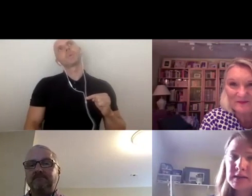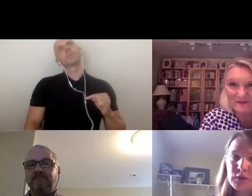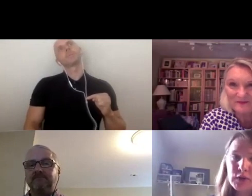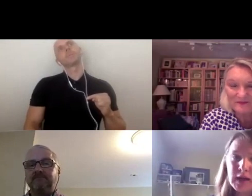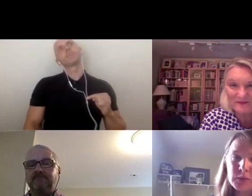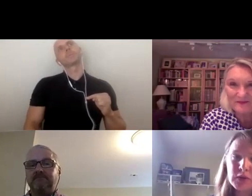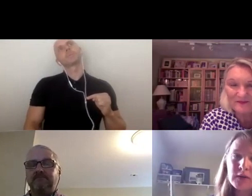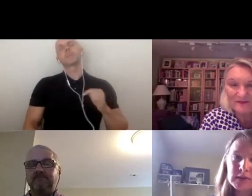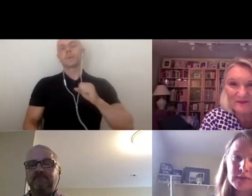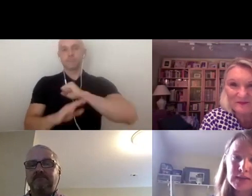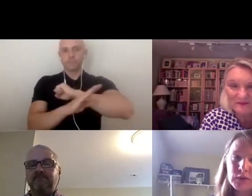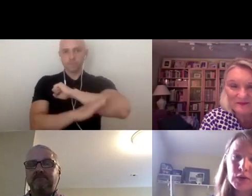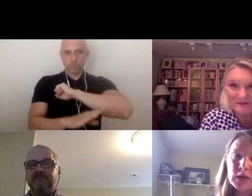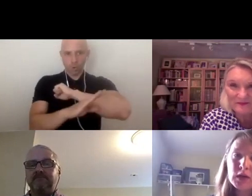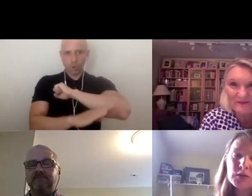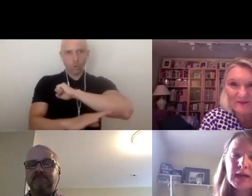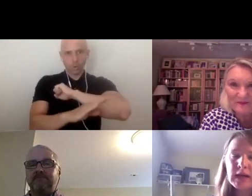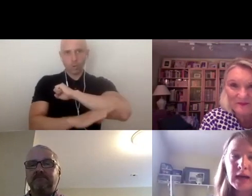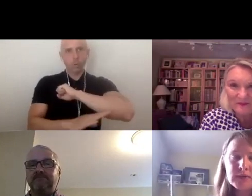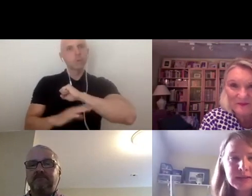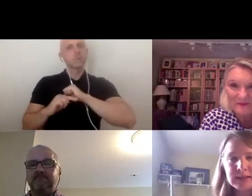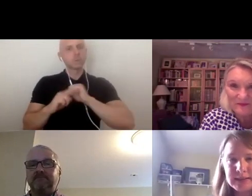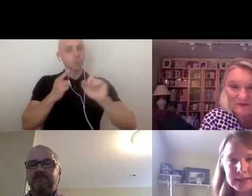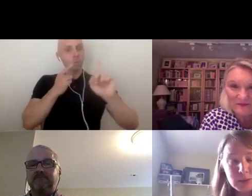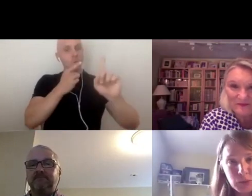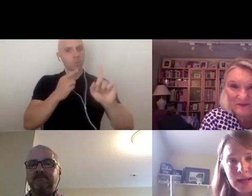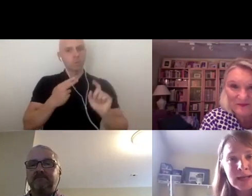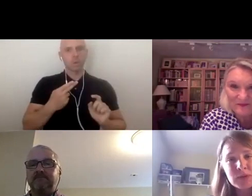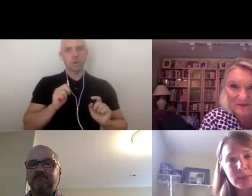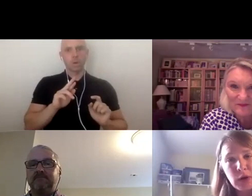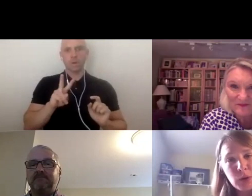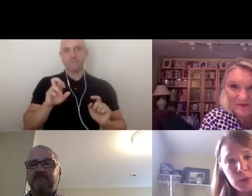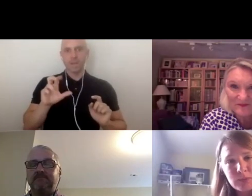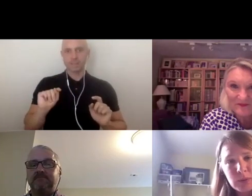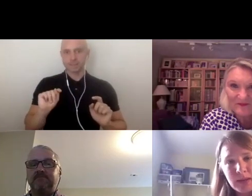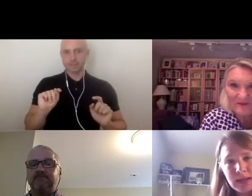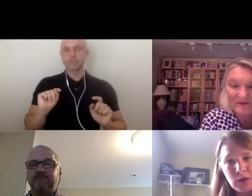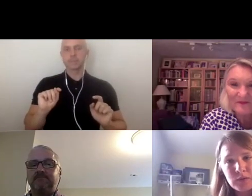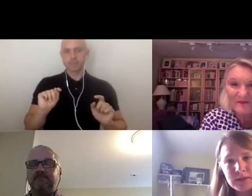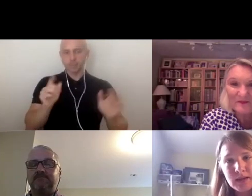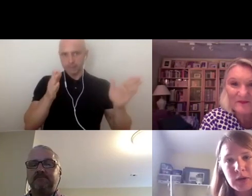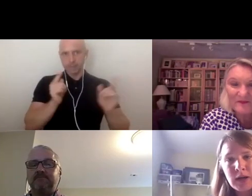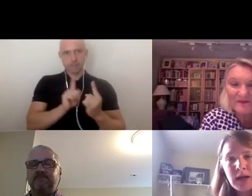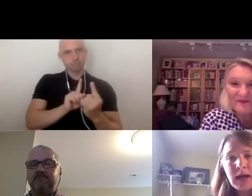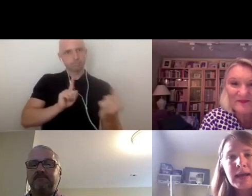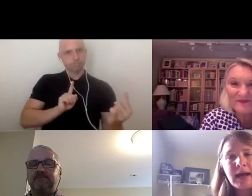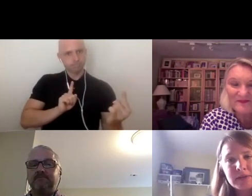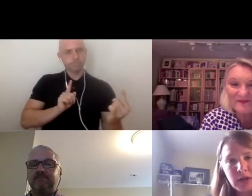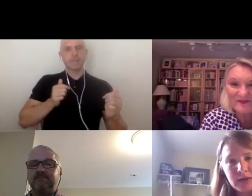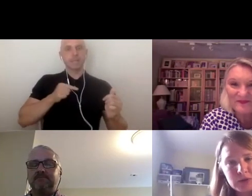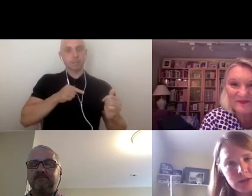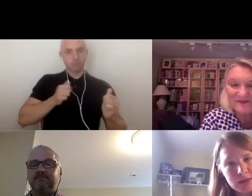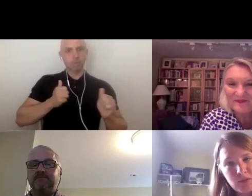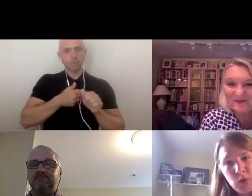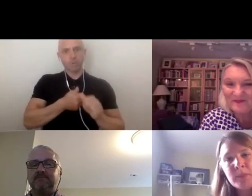fall is, for their annual Harvest Festival, create a physically distanced parade with some of the artwork we've been making over the summer, and have some